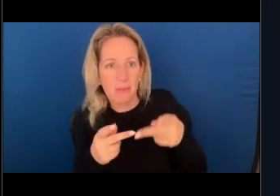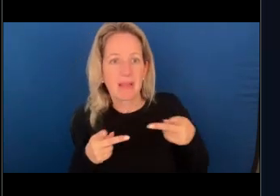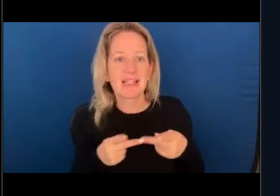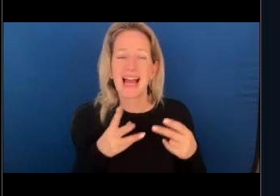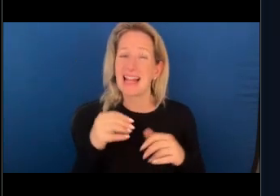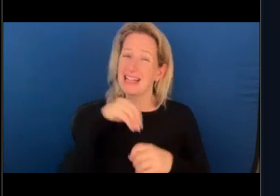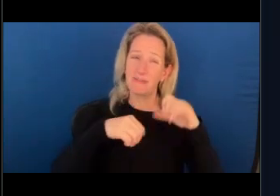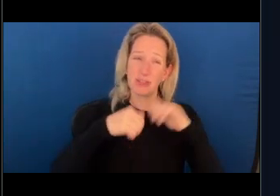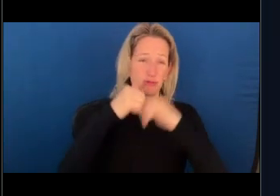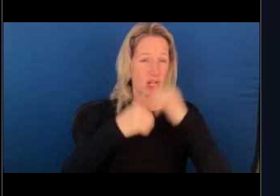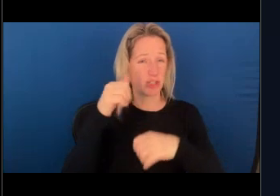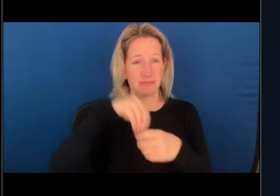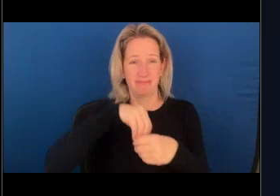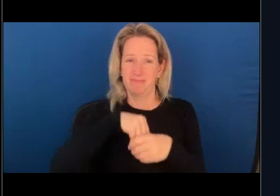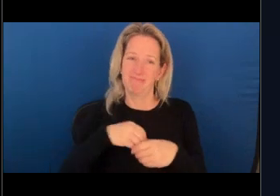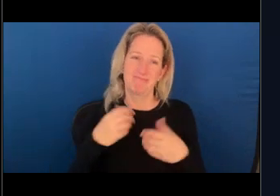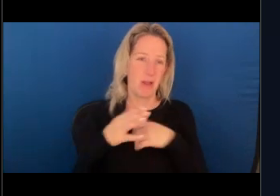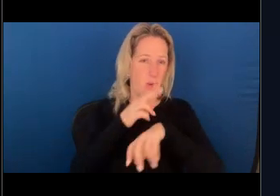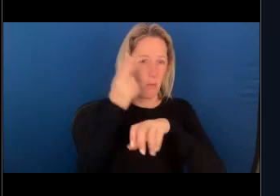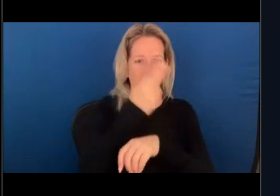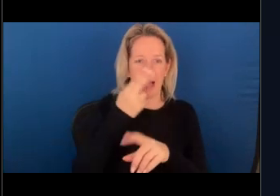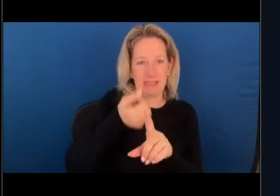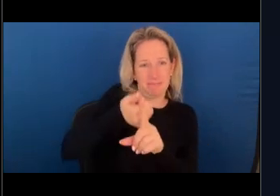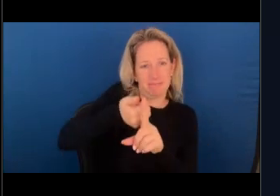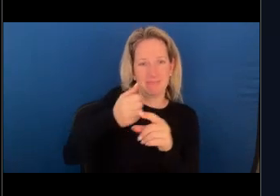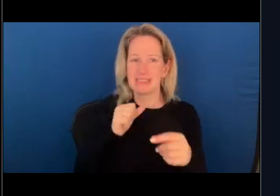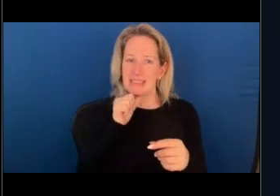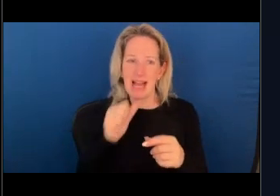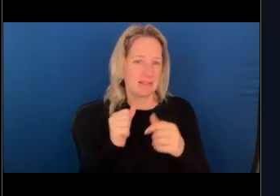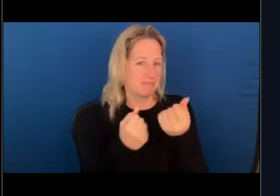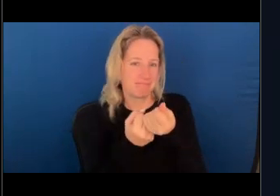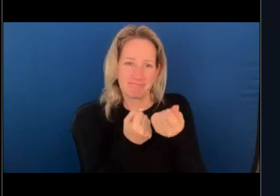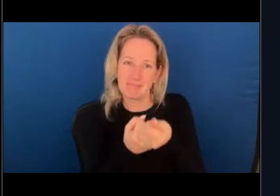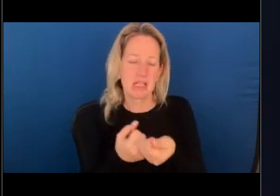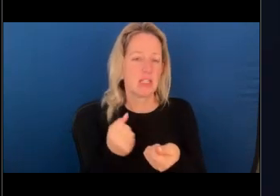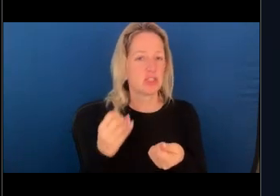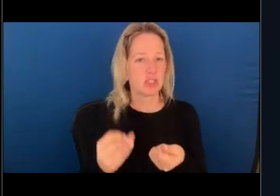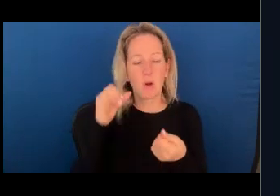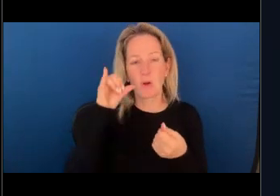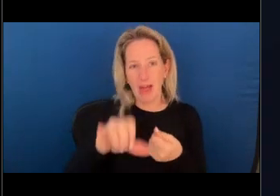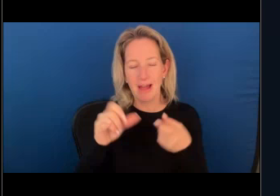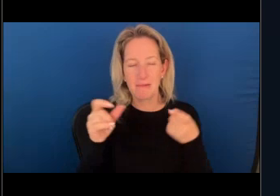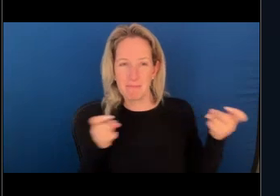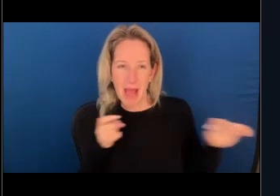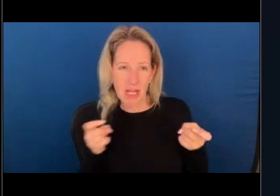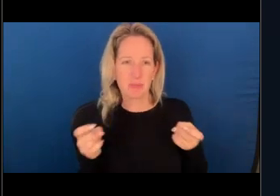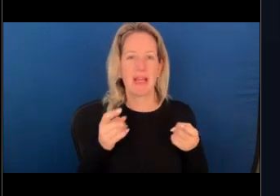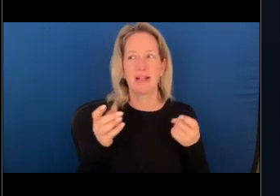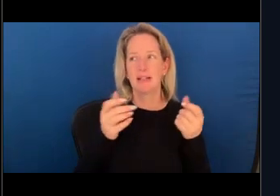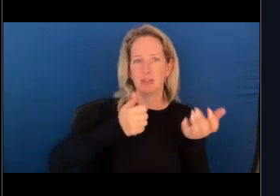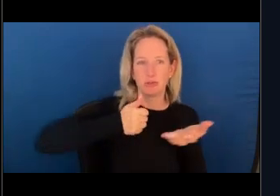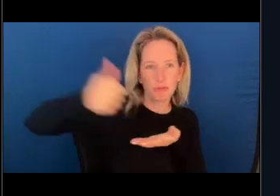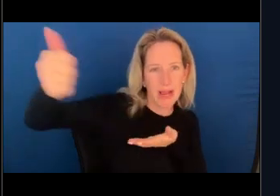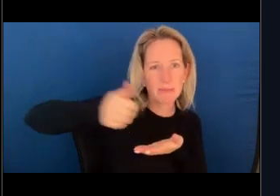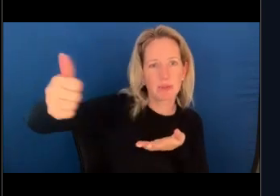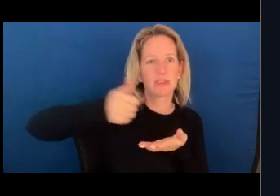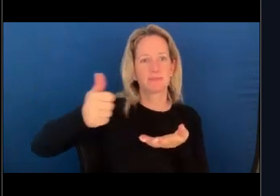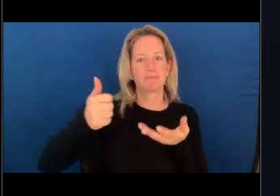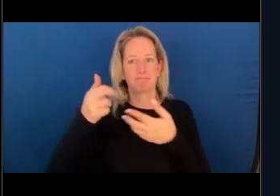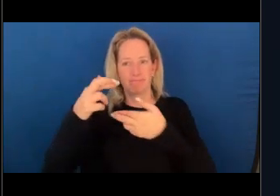issues aligned with waste management and transport of marine debris. While there's some links